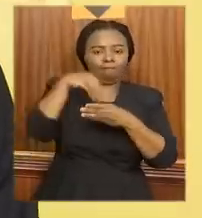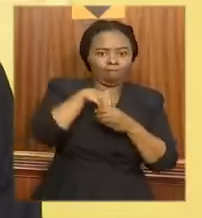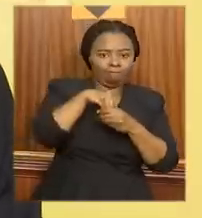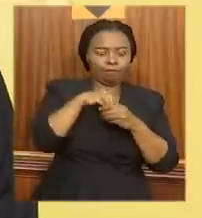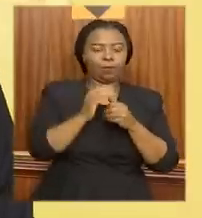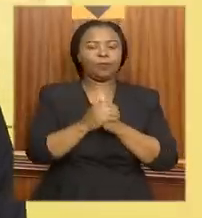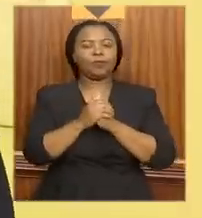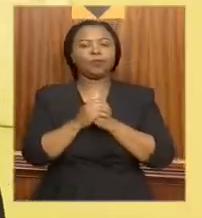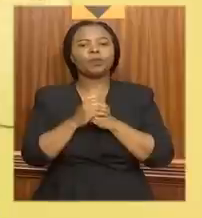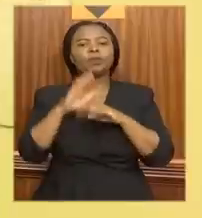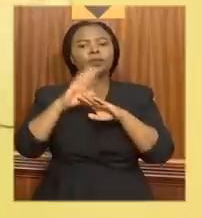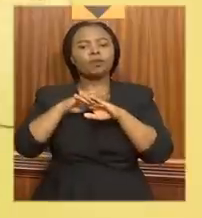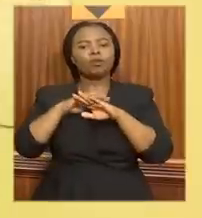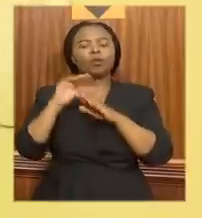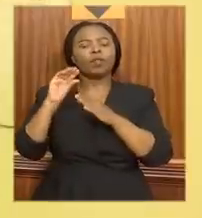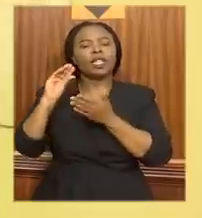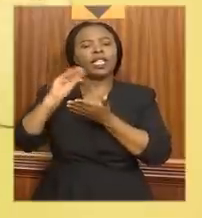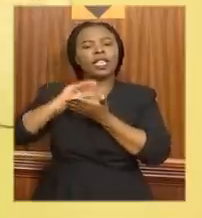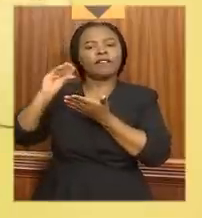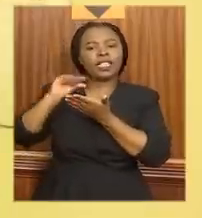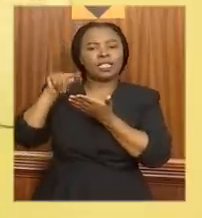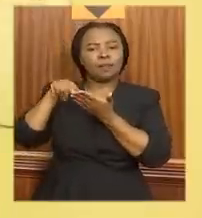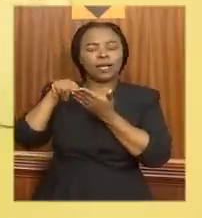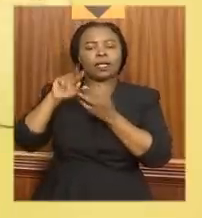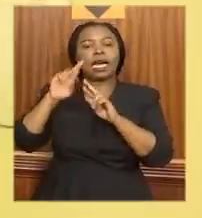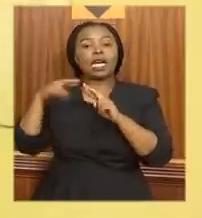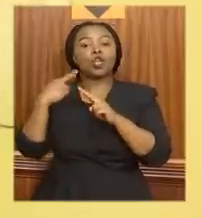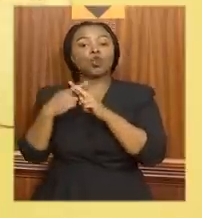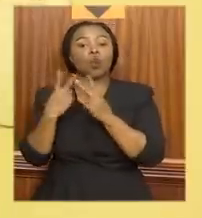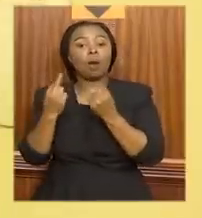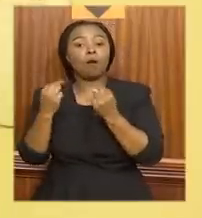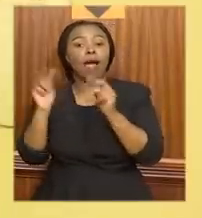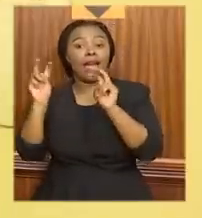increasing our investment in renewables.